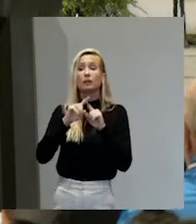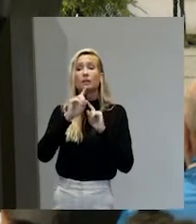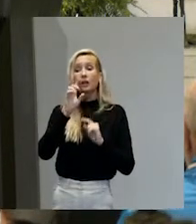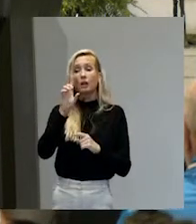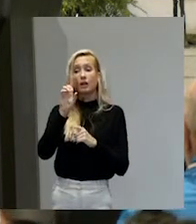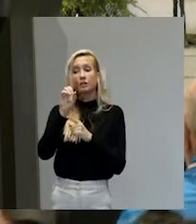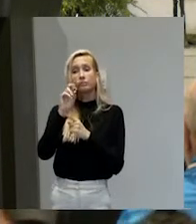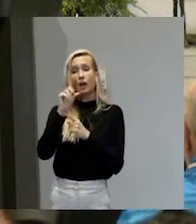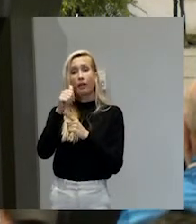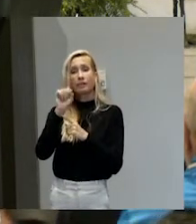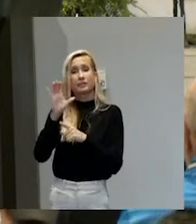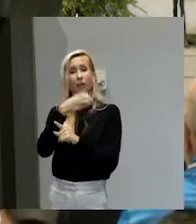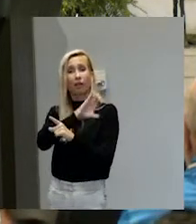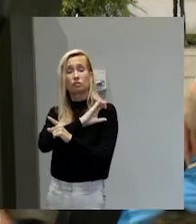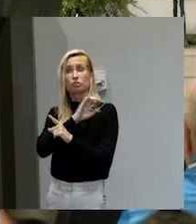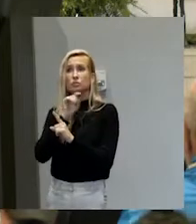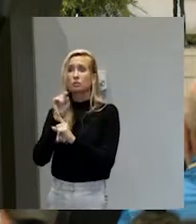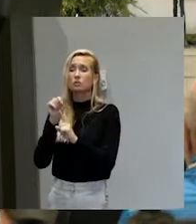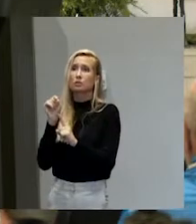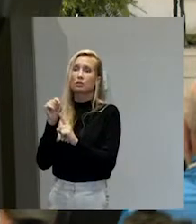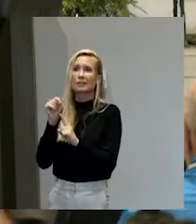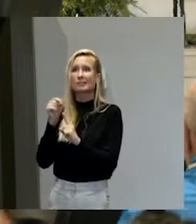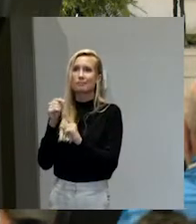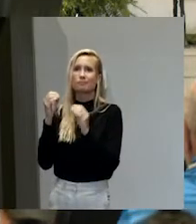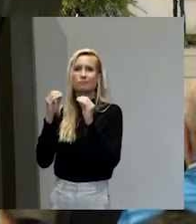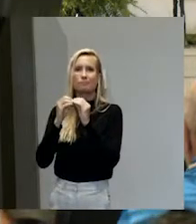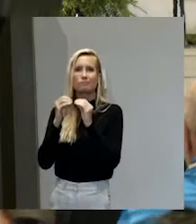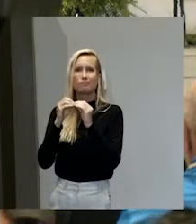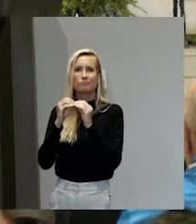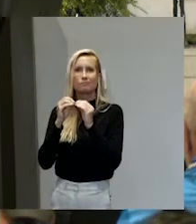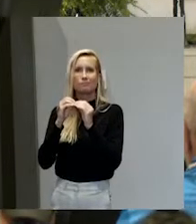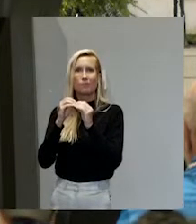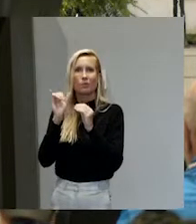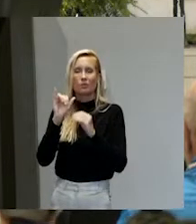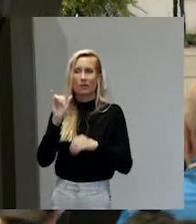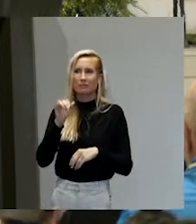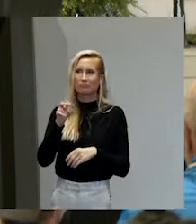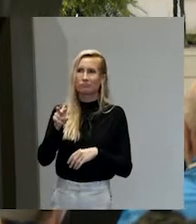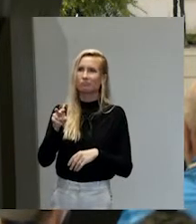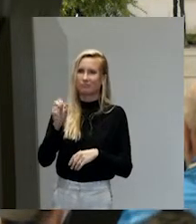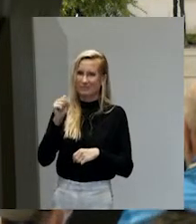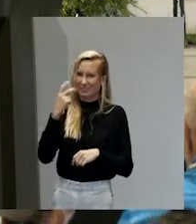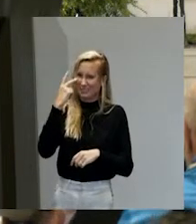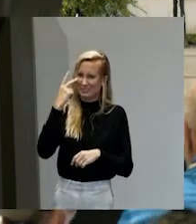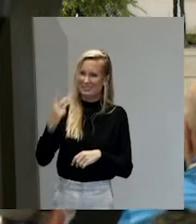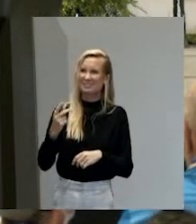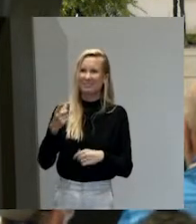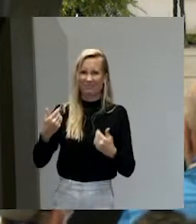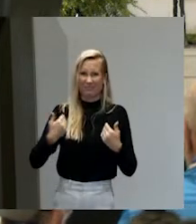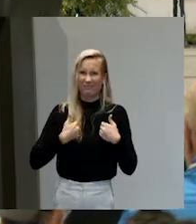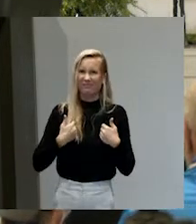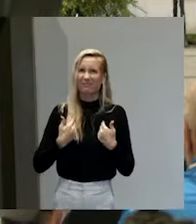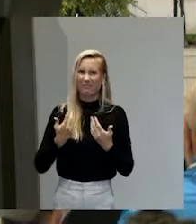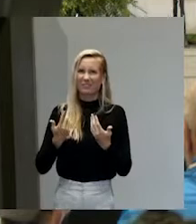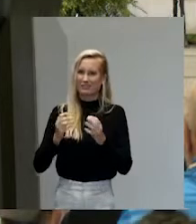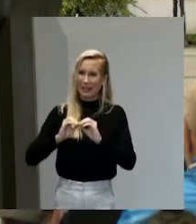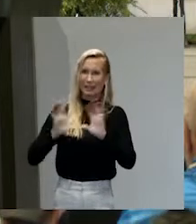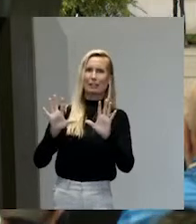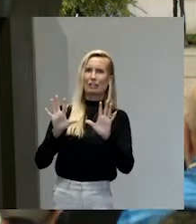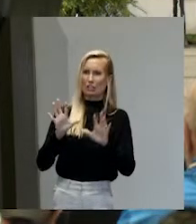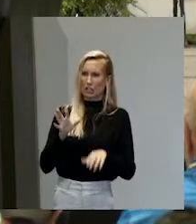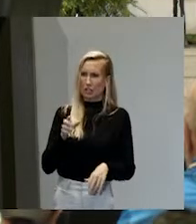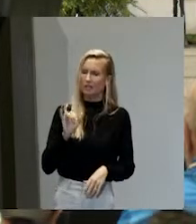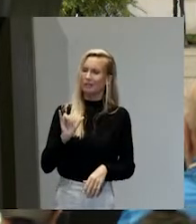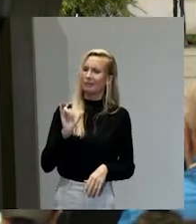no secret. It's apparent from minute one, and there's definitely a bit